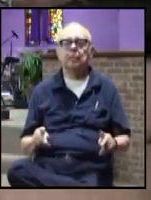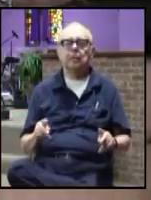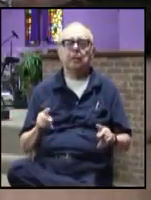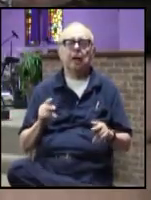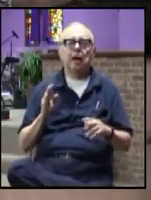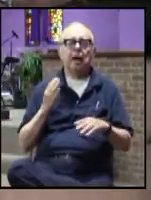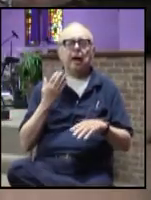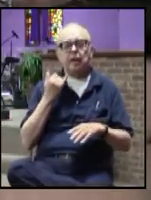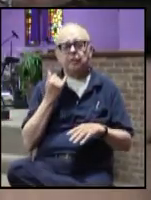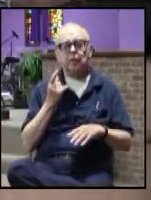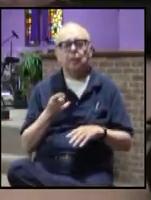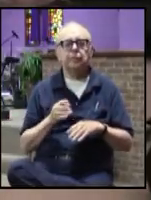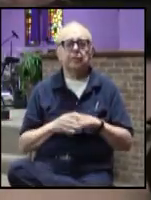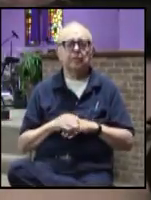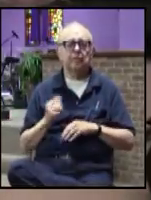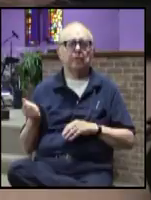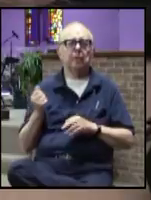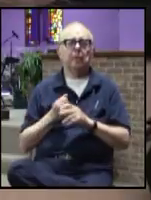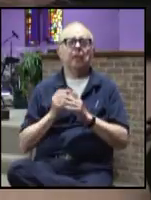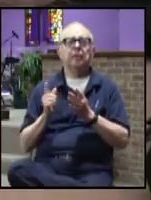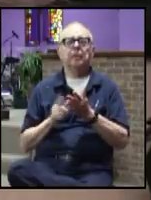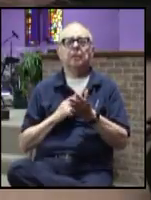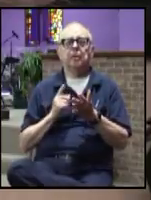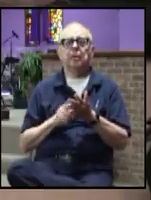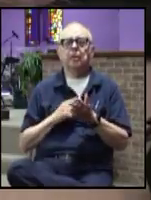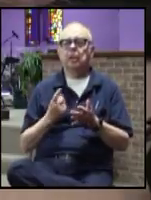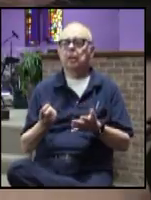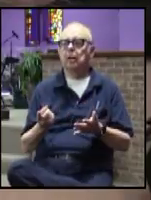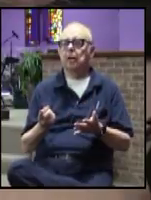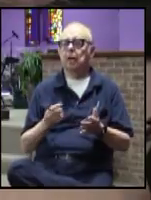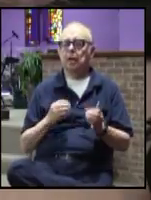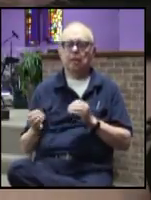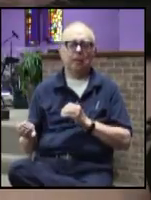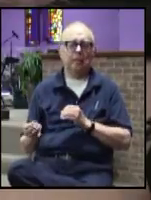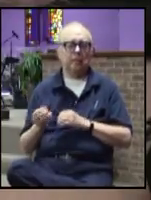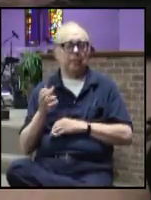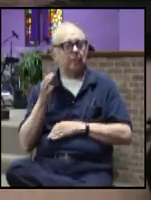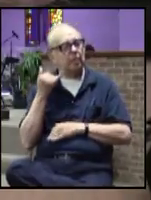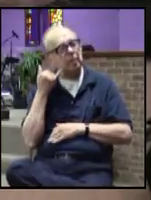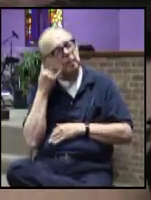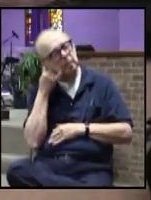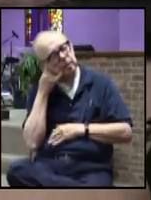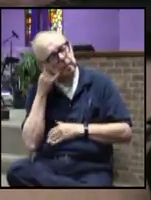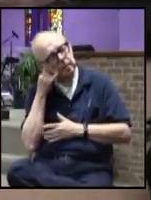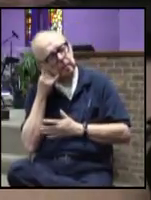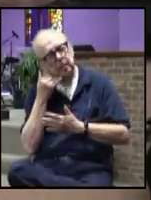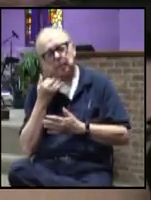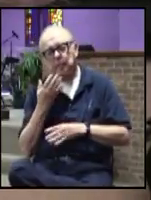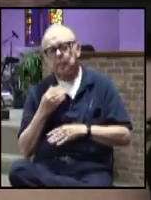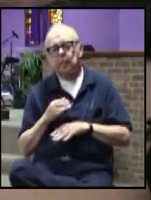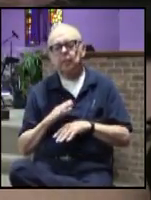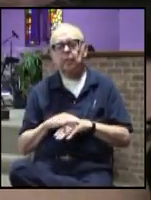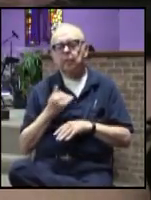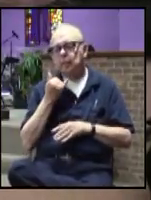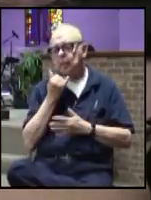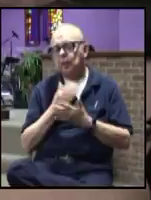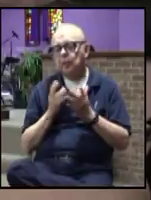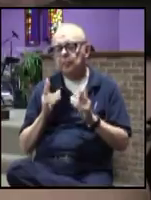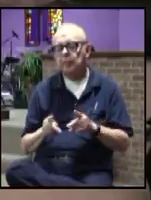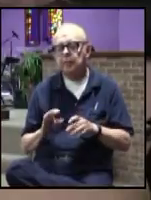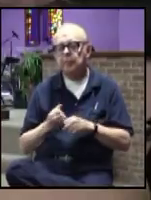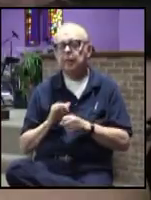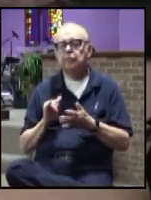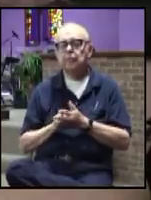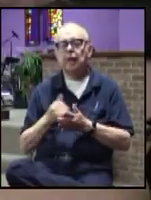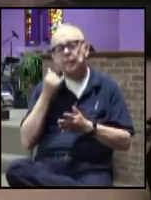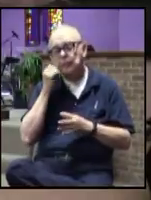Nobody has called you. And every once in a while, you've put it to your ear and you called somebody just to make sure it's still